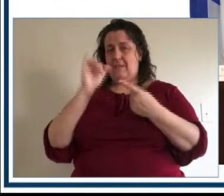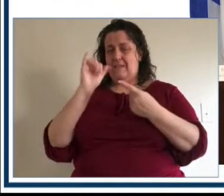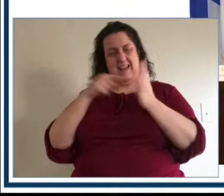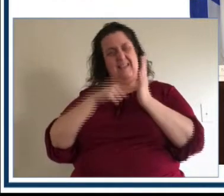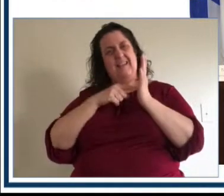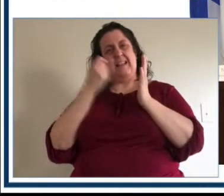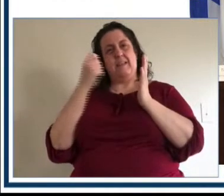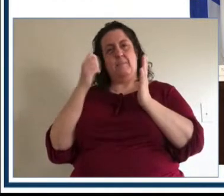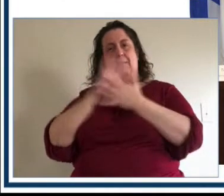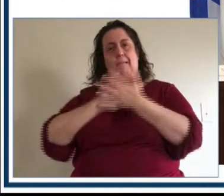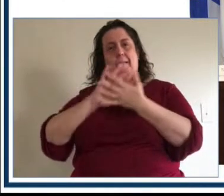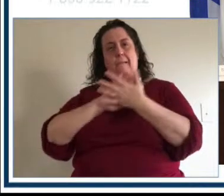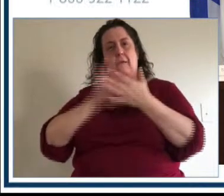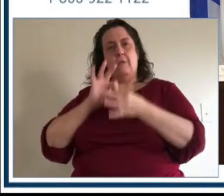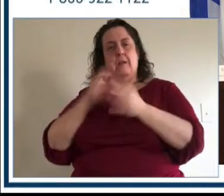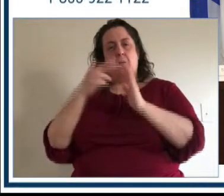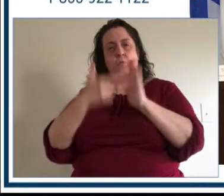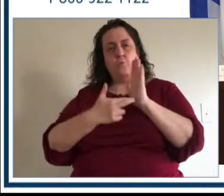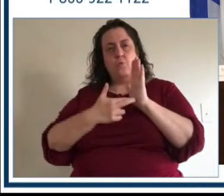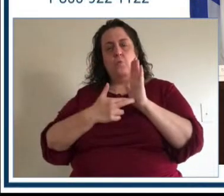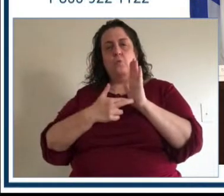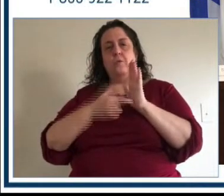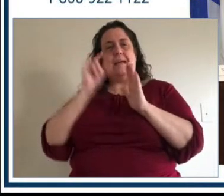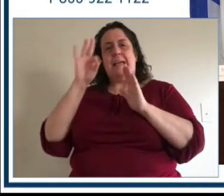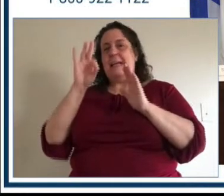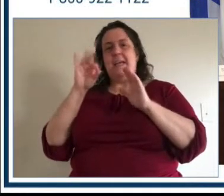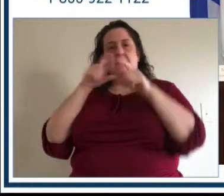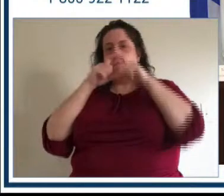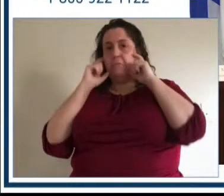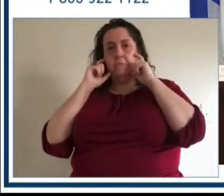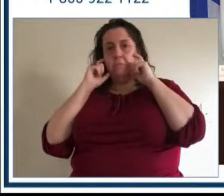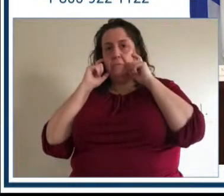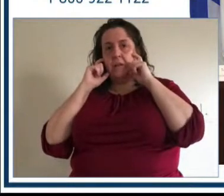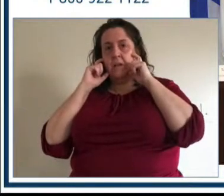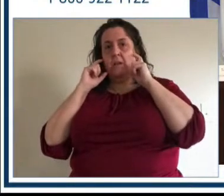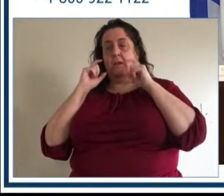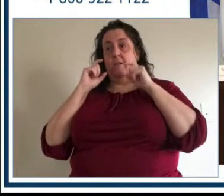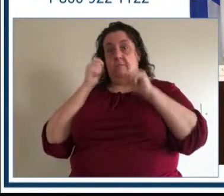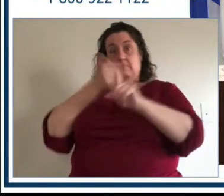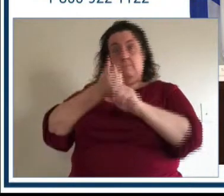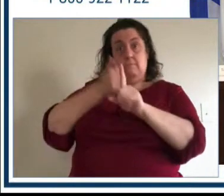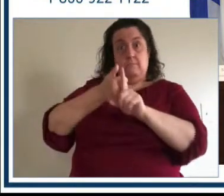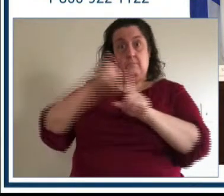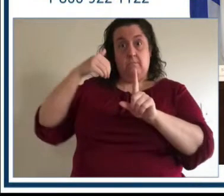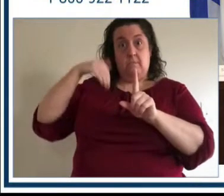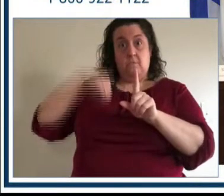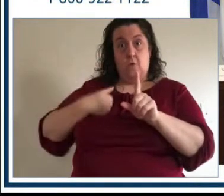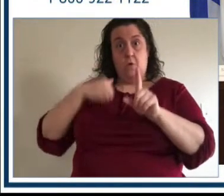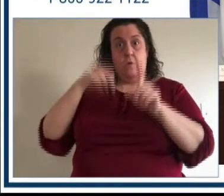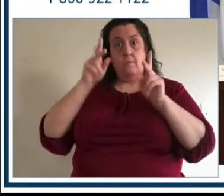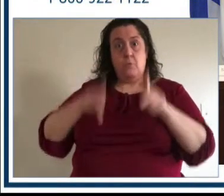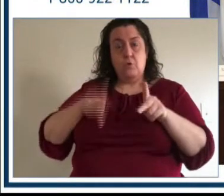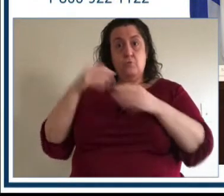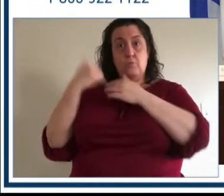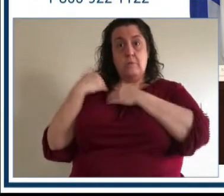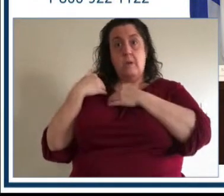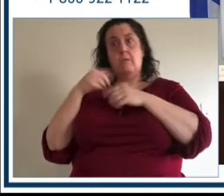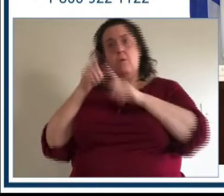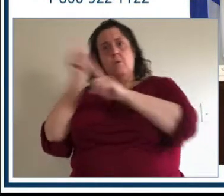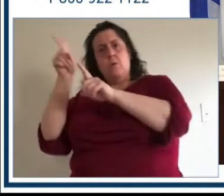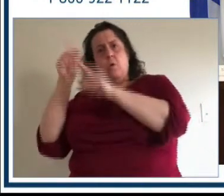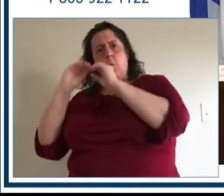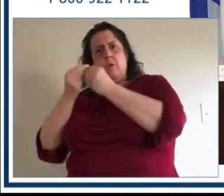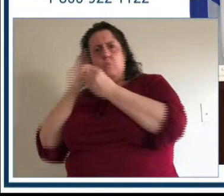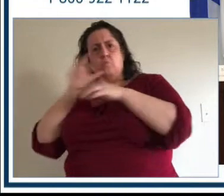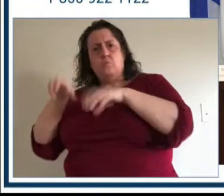versus organizations. If that is what I heard, should we anticipate you changing the order to clear up any confusion? Yeah,